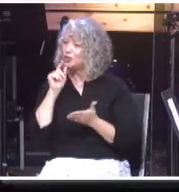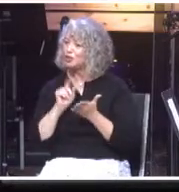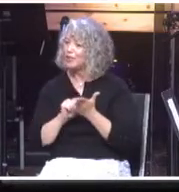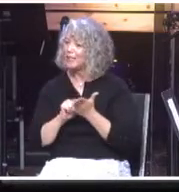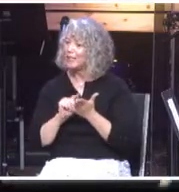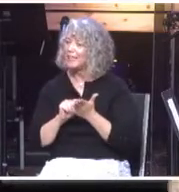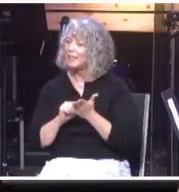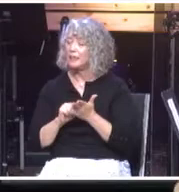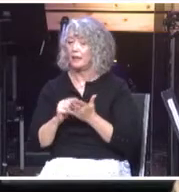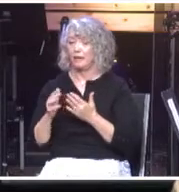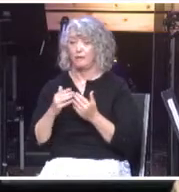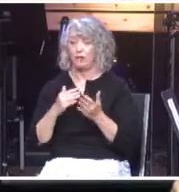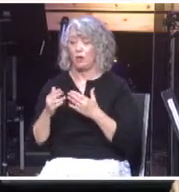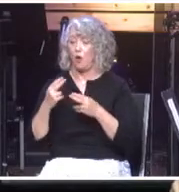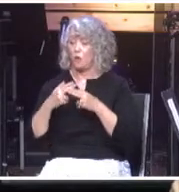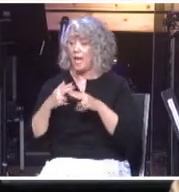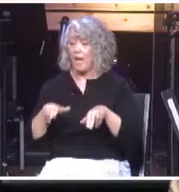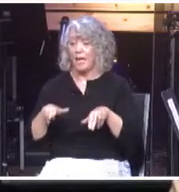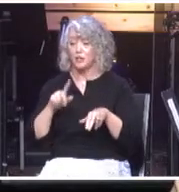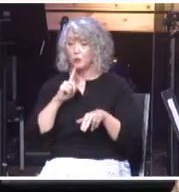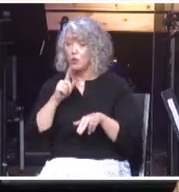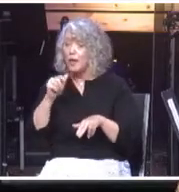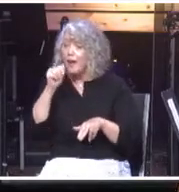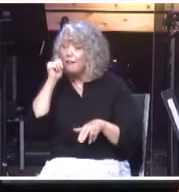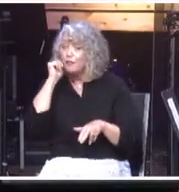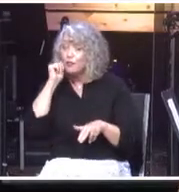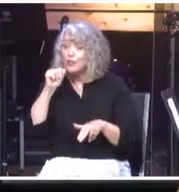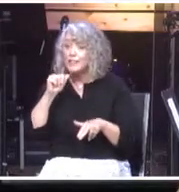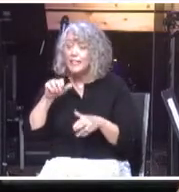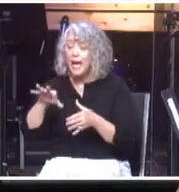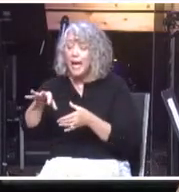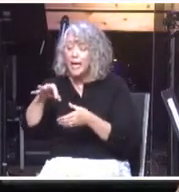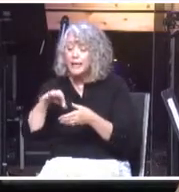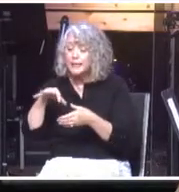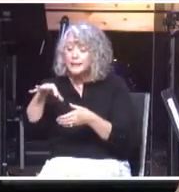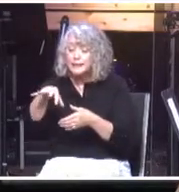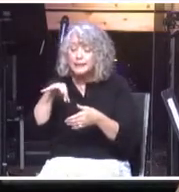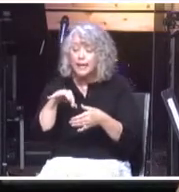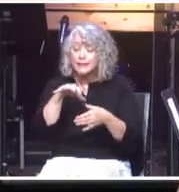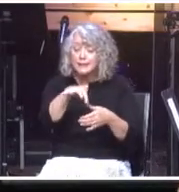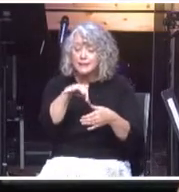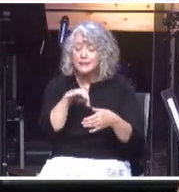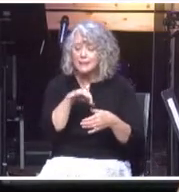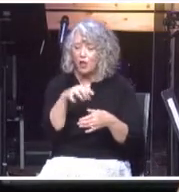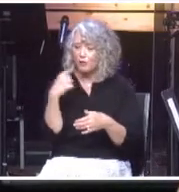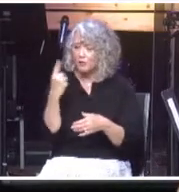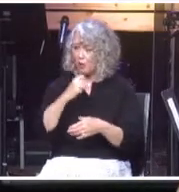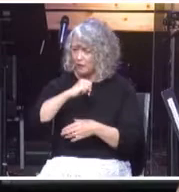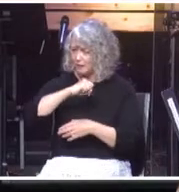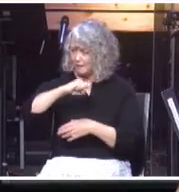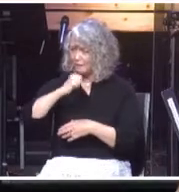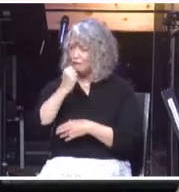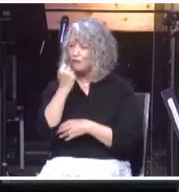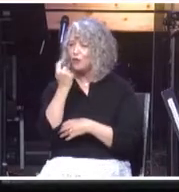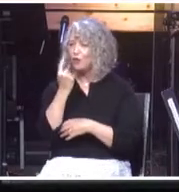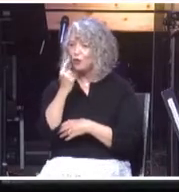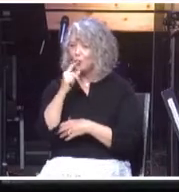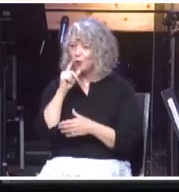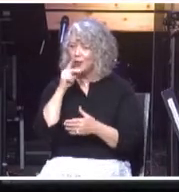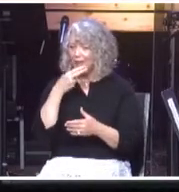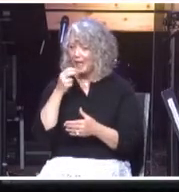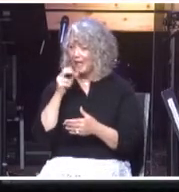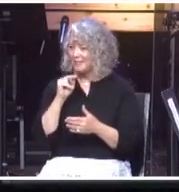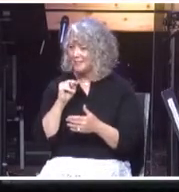And even though the eggs were collected daily from the hen house, there was always a renegade hen or two. You